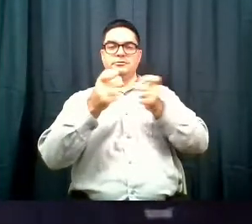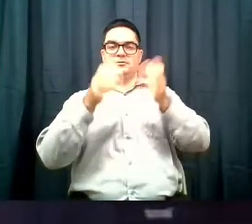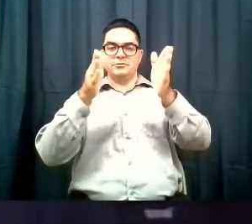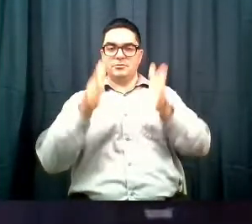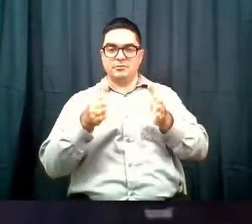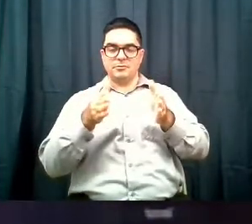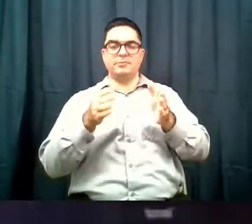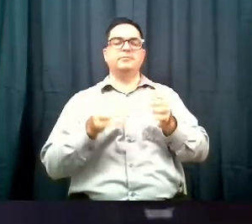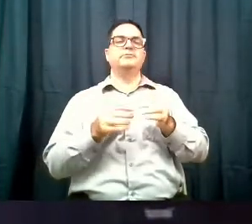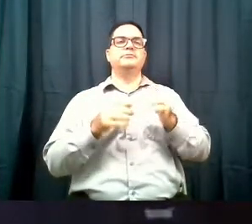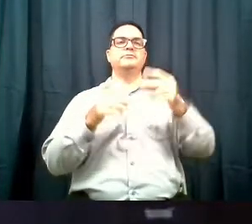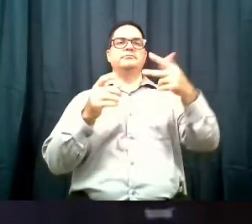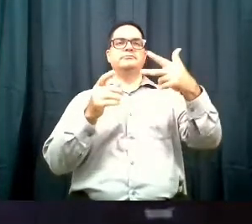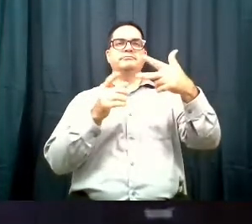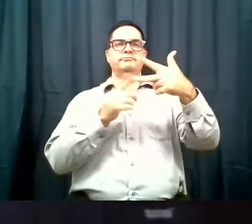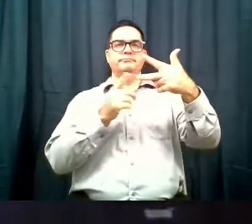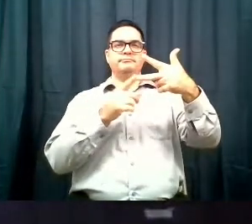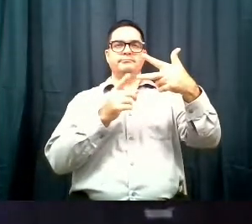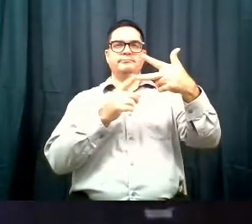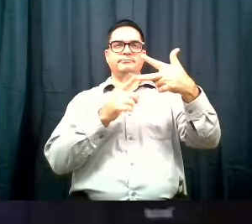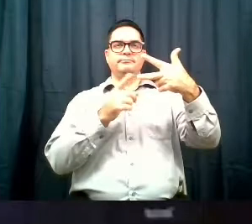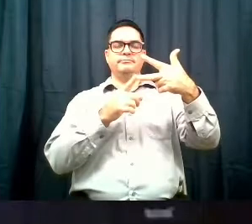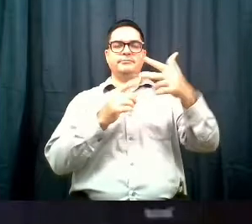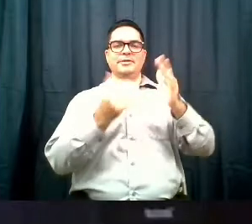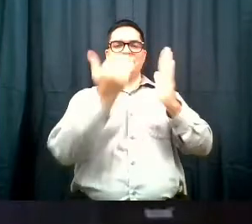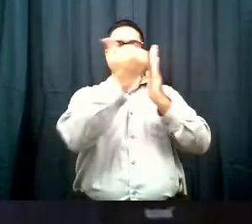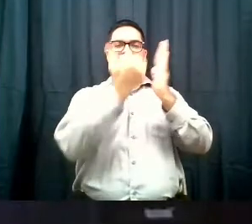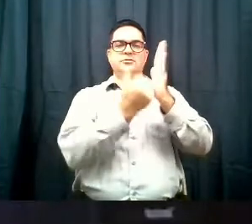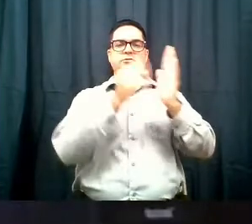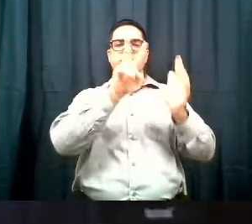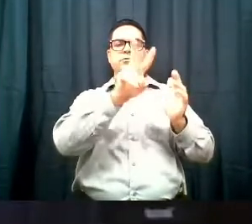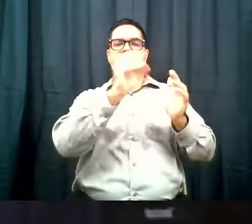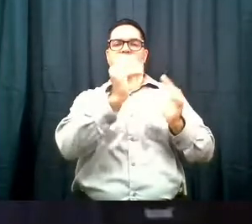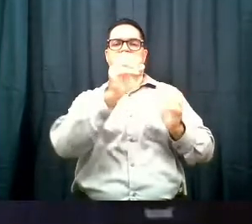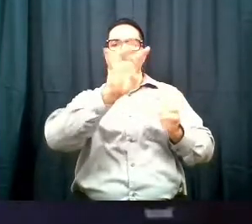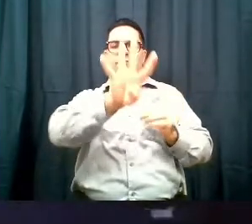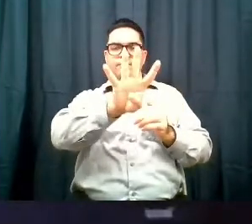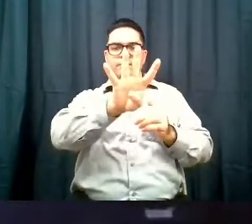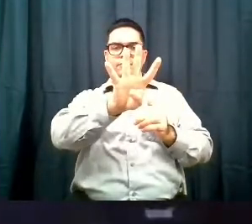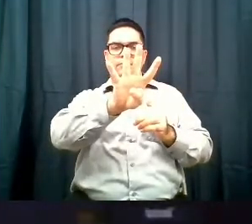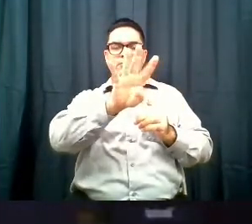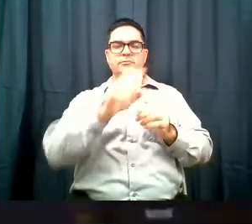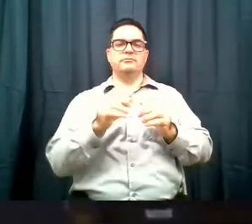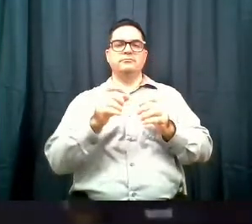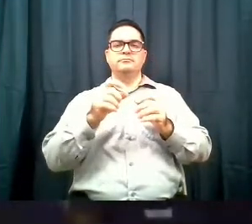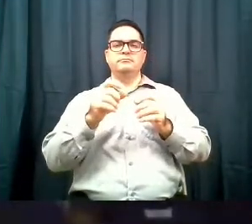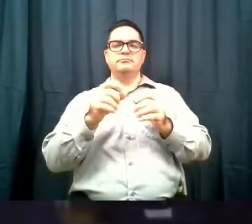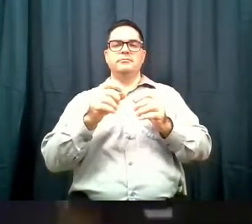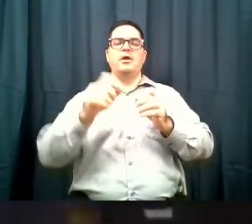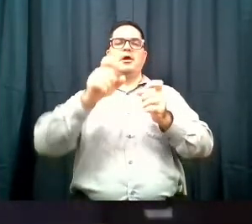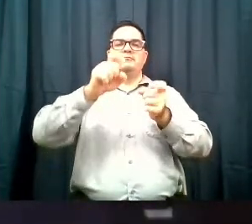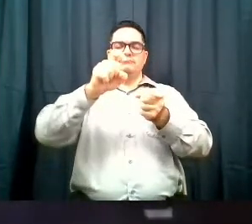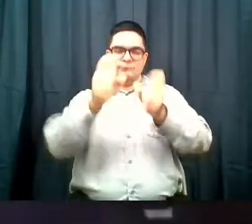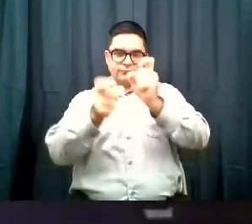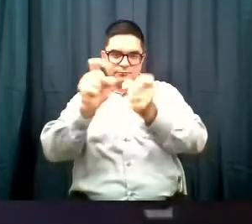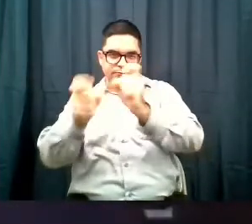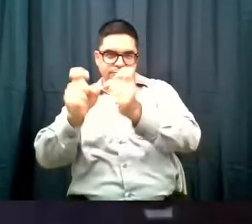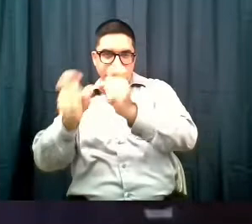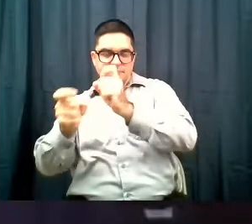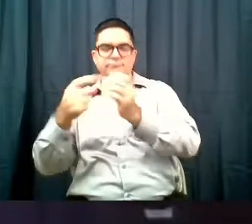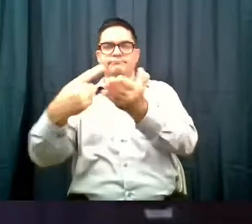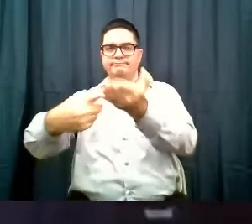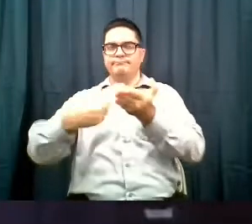be a Section 204 reapportionments and reprogramming discussion